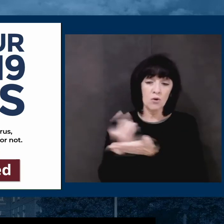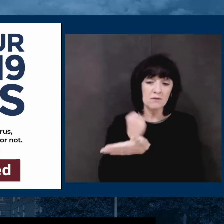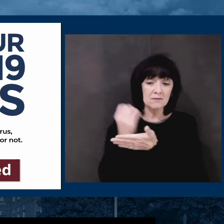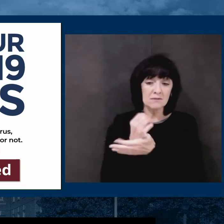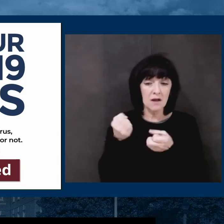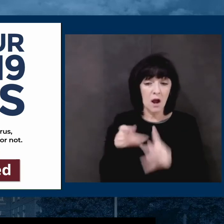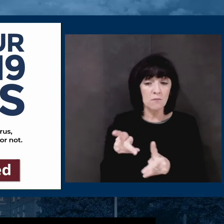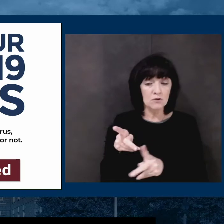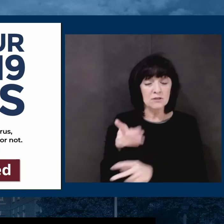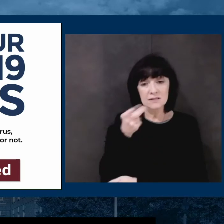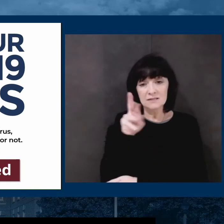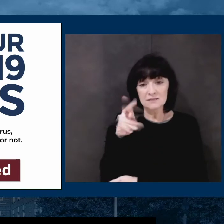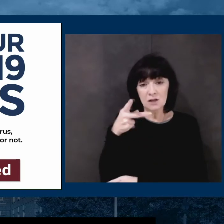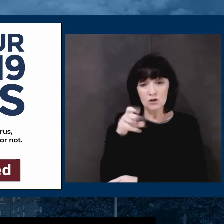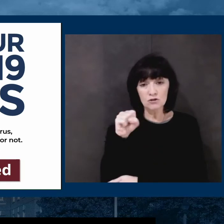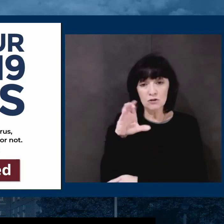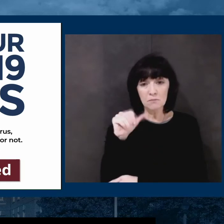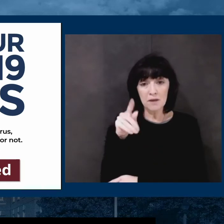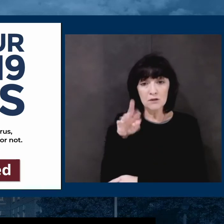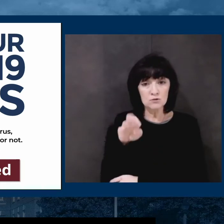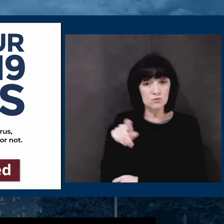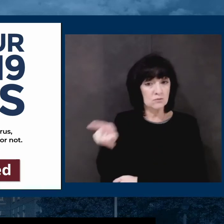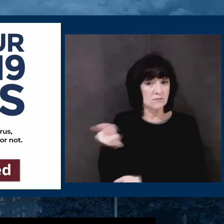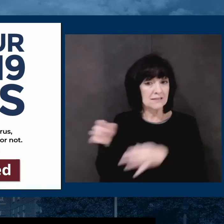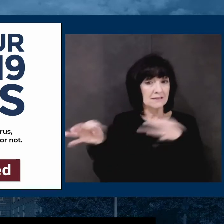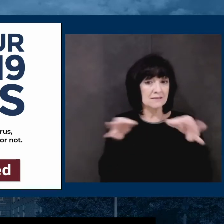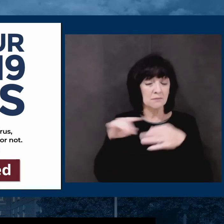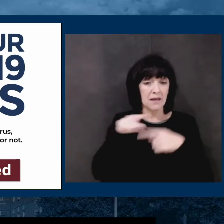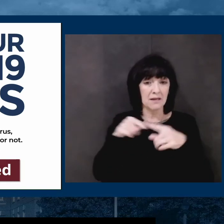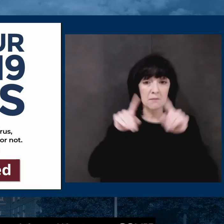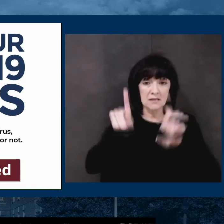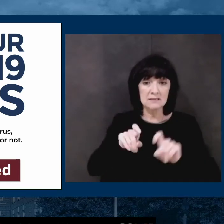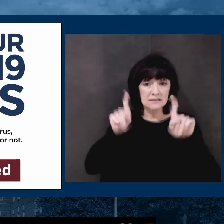in getting your COVID-19 status, getting tested,